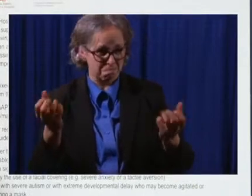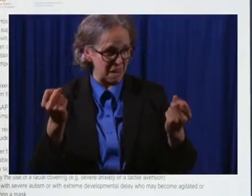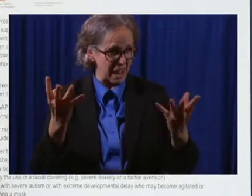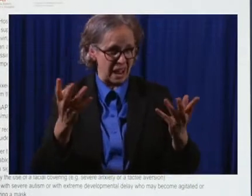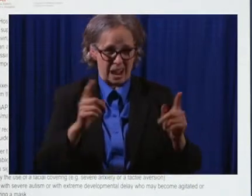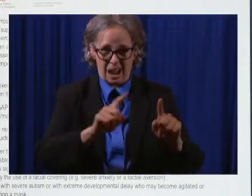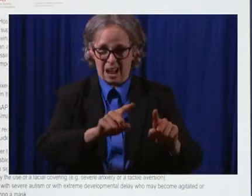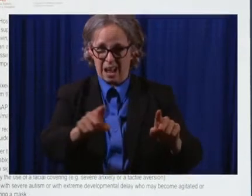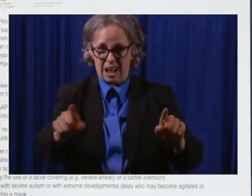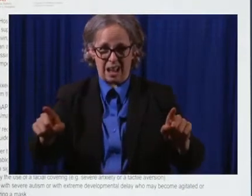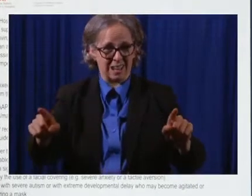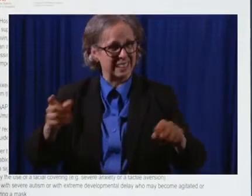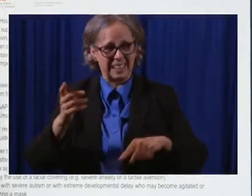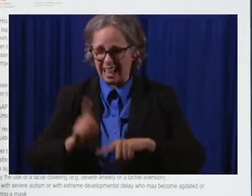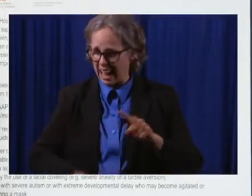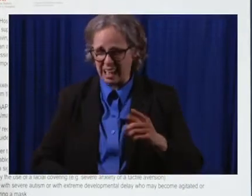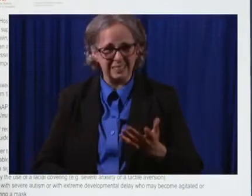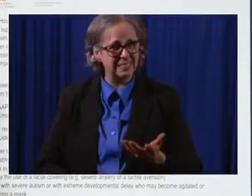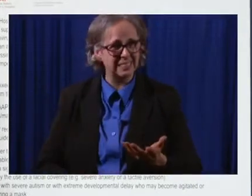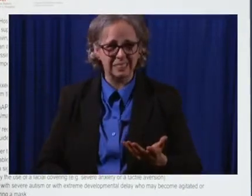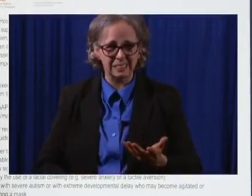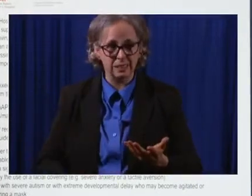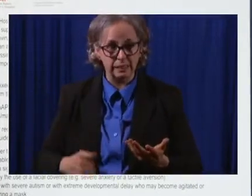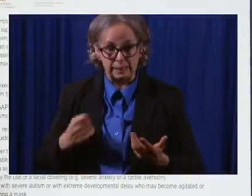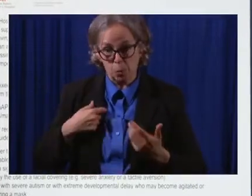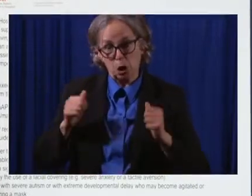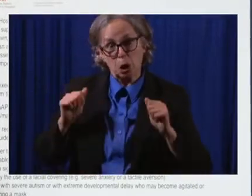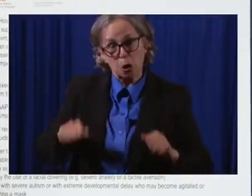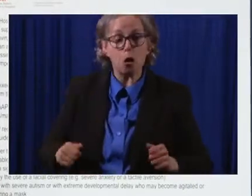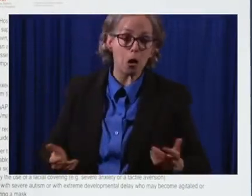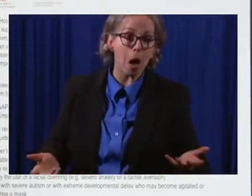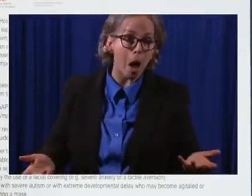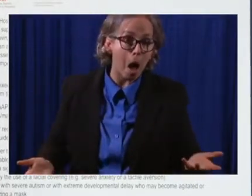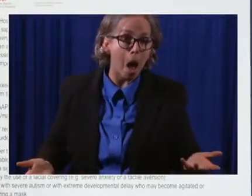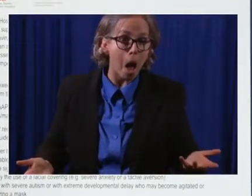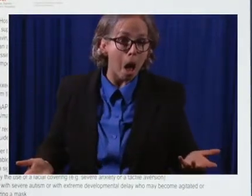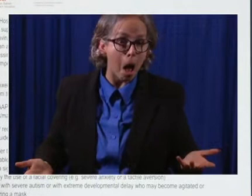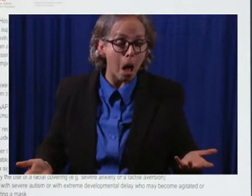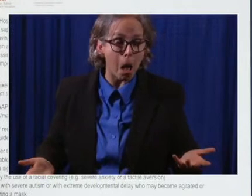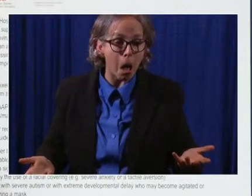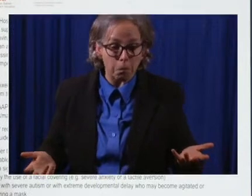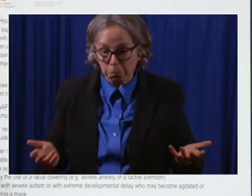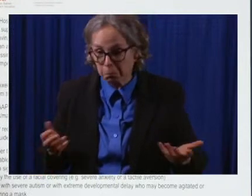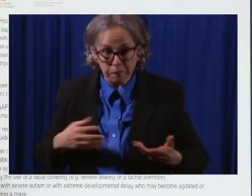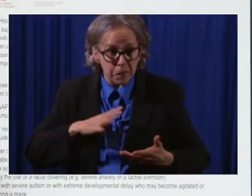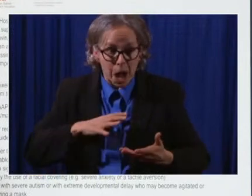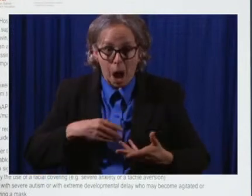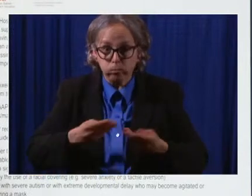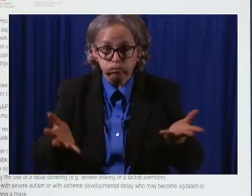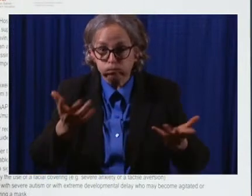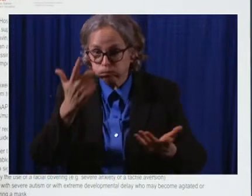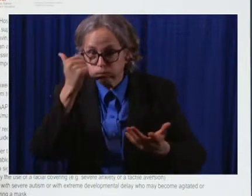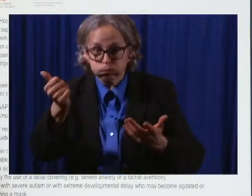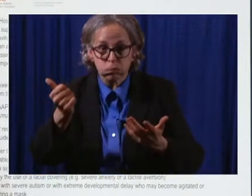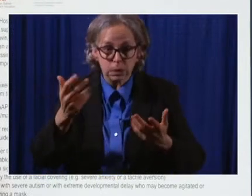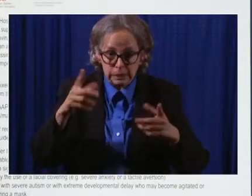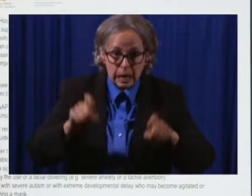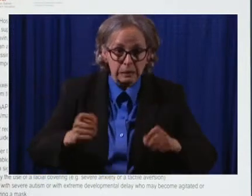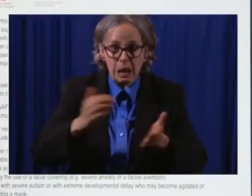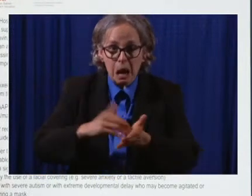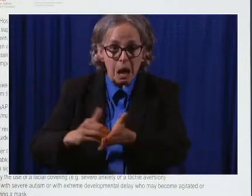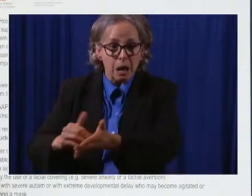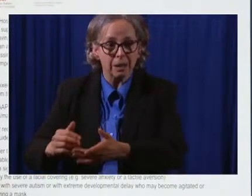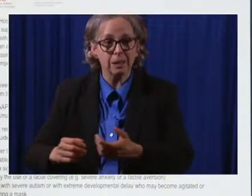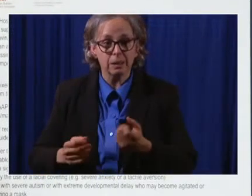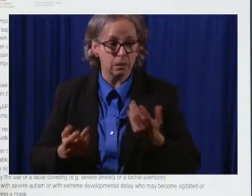have the ability to do it, then that would be up to the individuals if they wanted to be tested, and it would be up to the schools whether they could